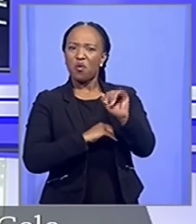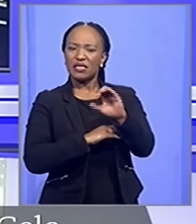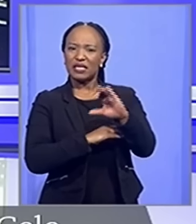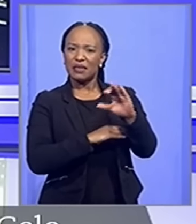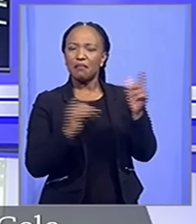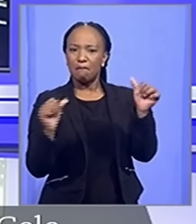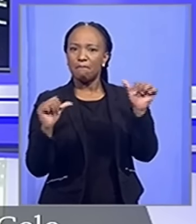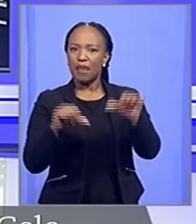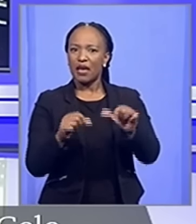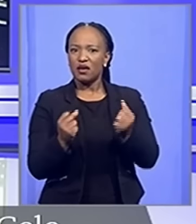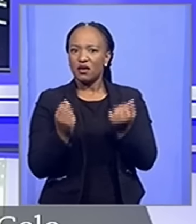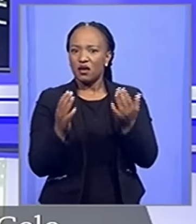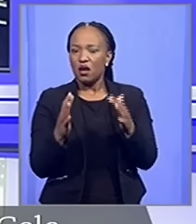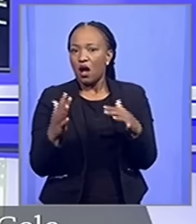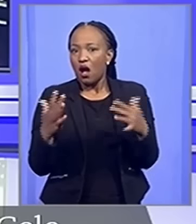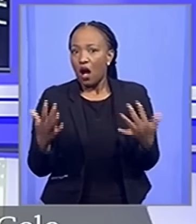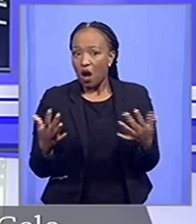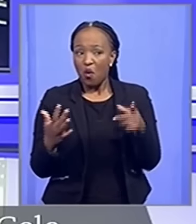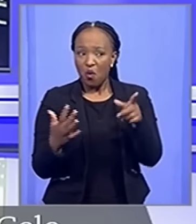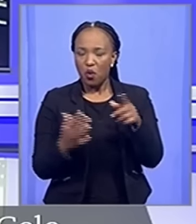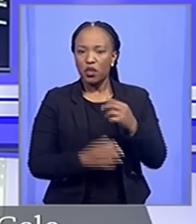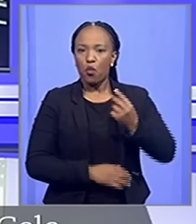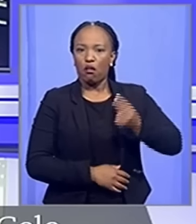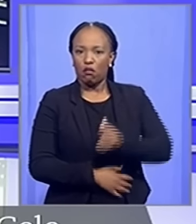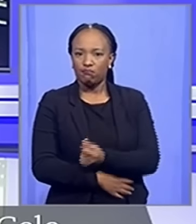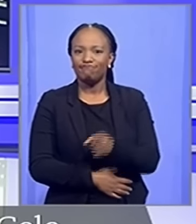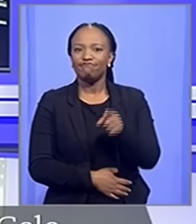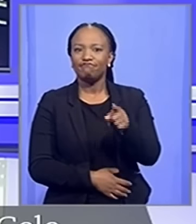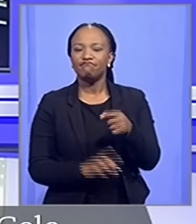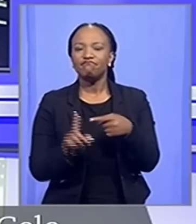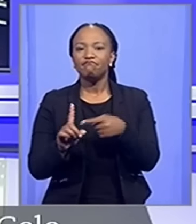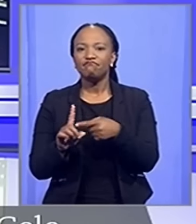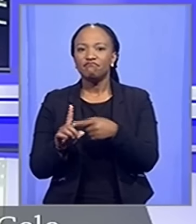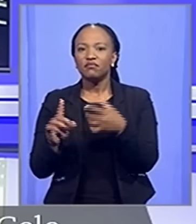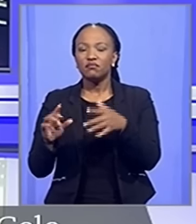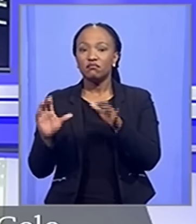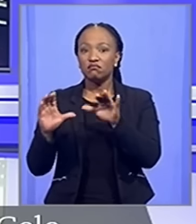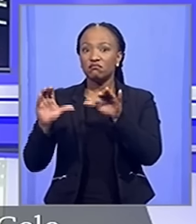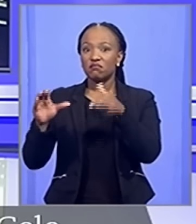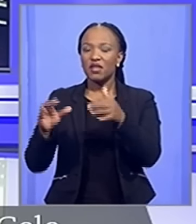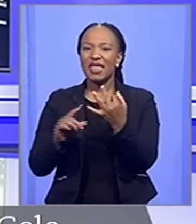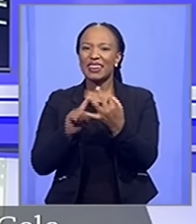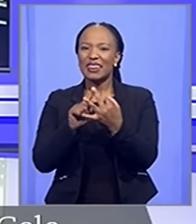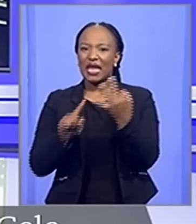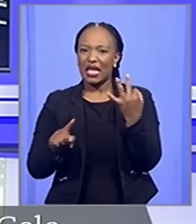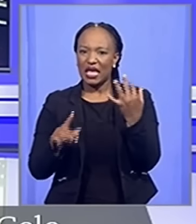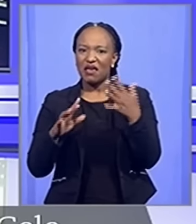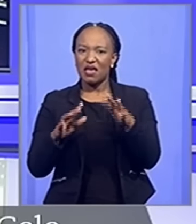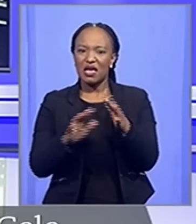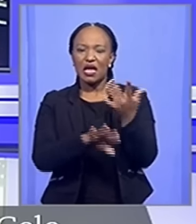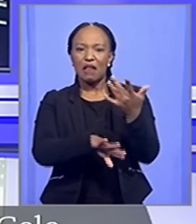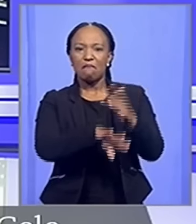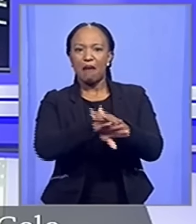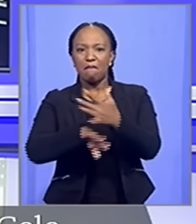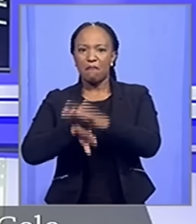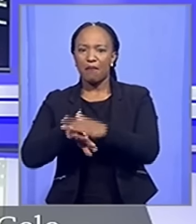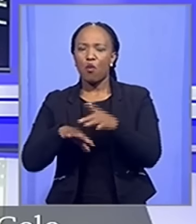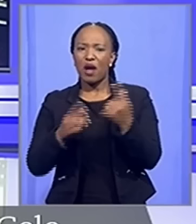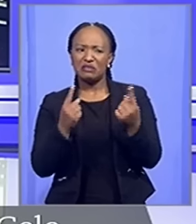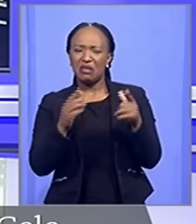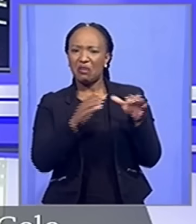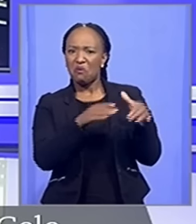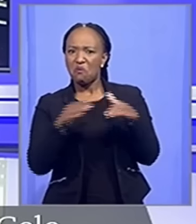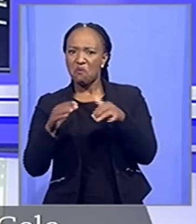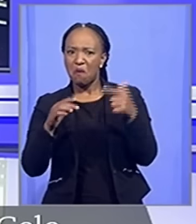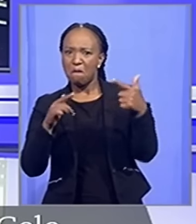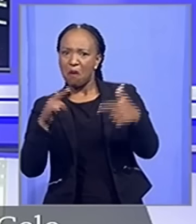jalo ba tlile go digama ba sa ditlhapela. Bakgweetsi ba di taxi ba le bararo ba tlhokafetse mo ditiragalong tsa go thungwa di le pedi tse di farologaneng